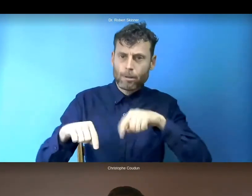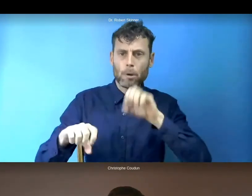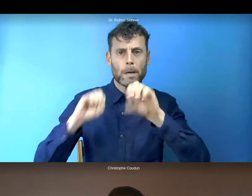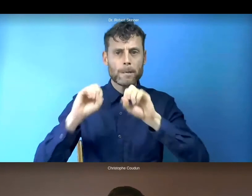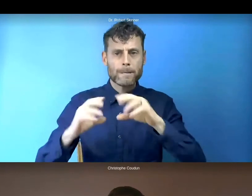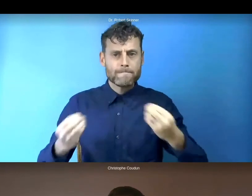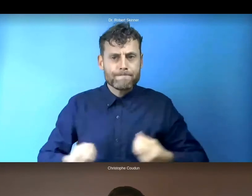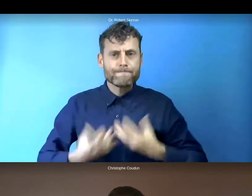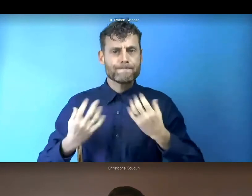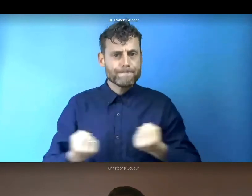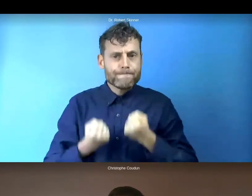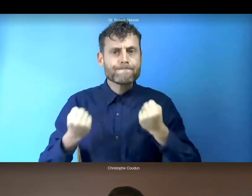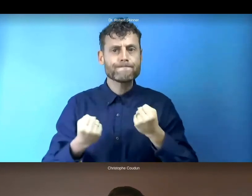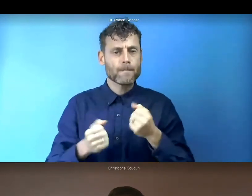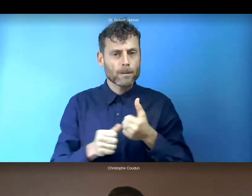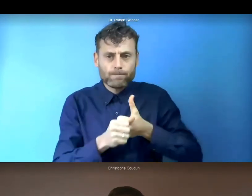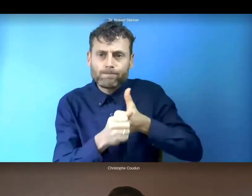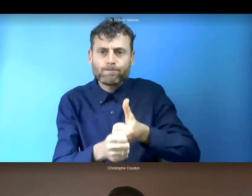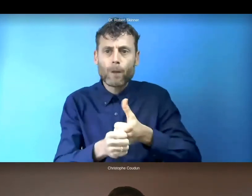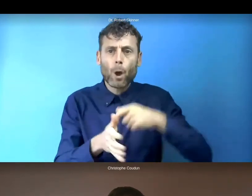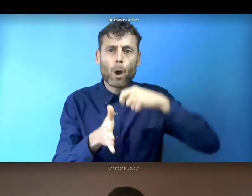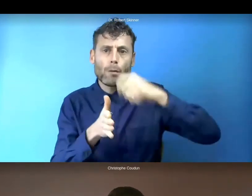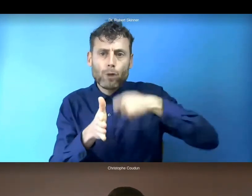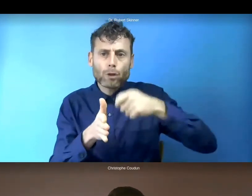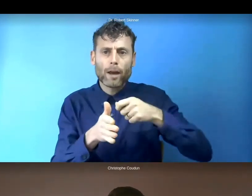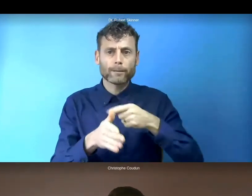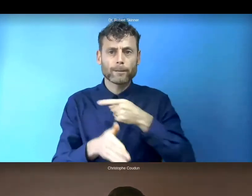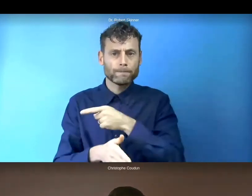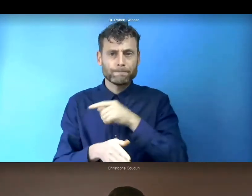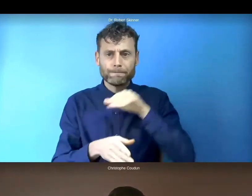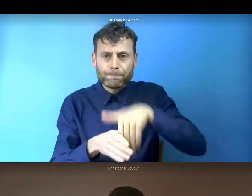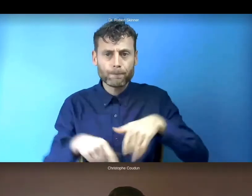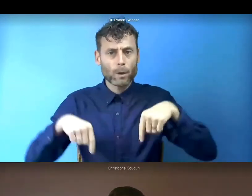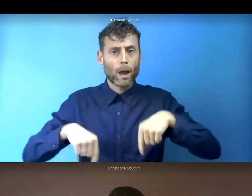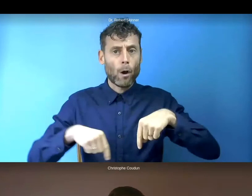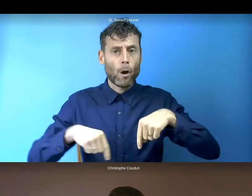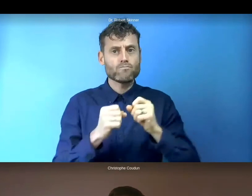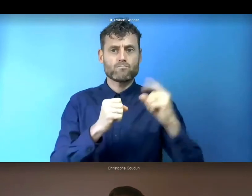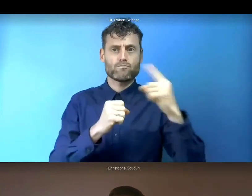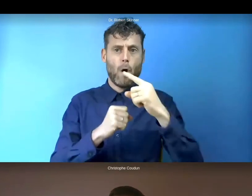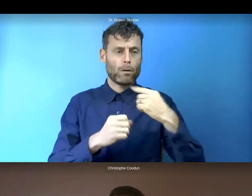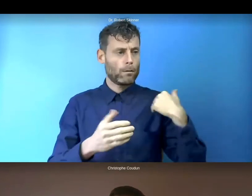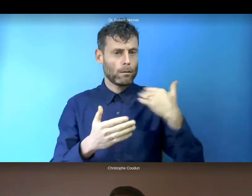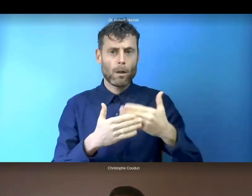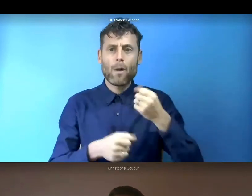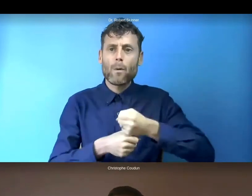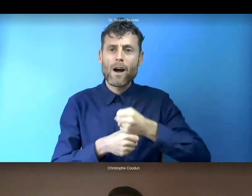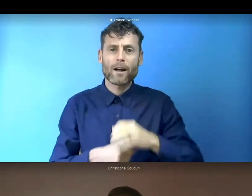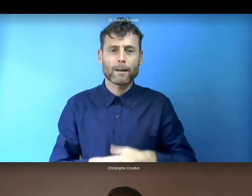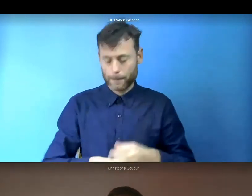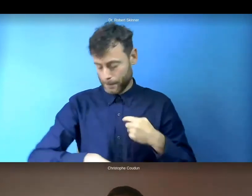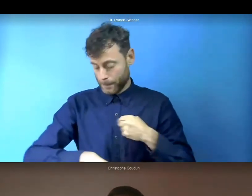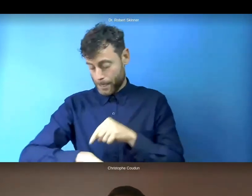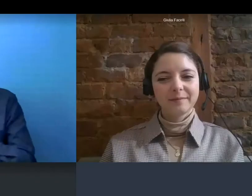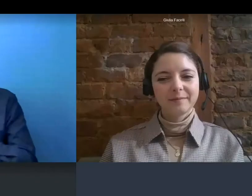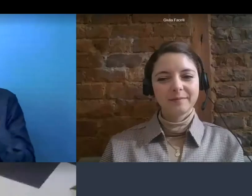for so much engaging into ROC's work. I think it's now time, I'm having a look at the time,